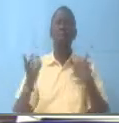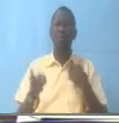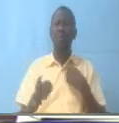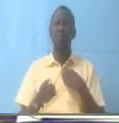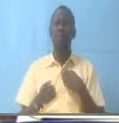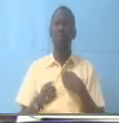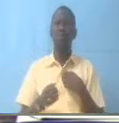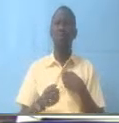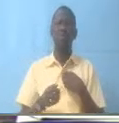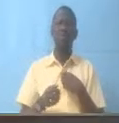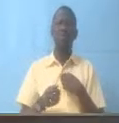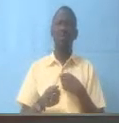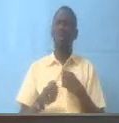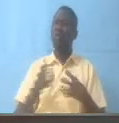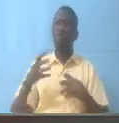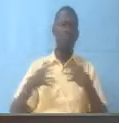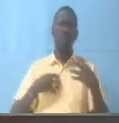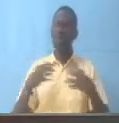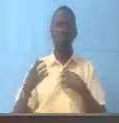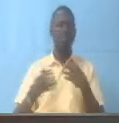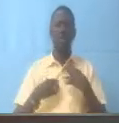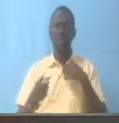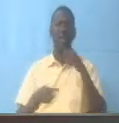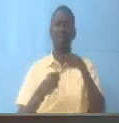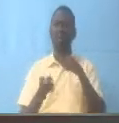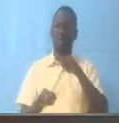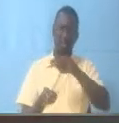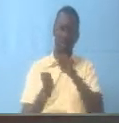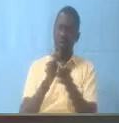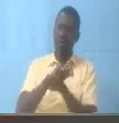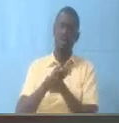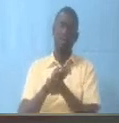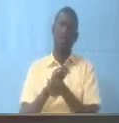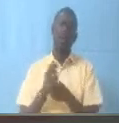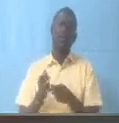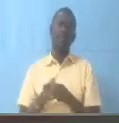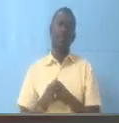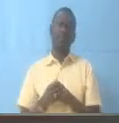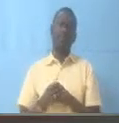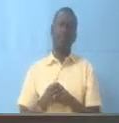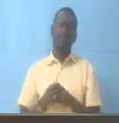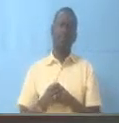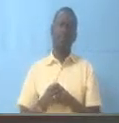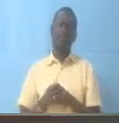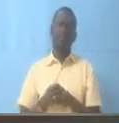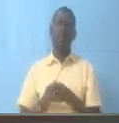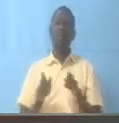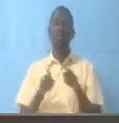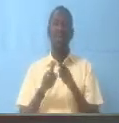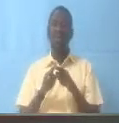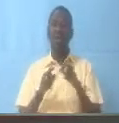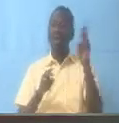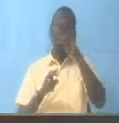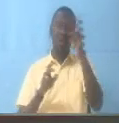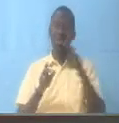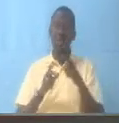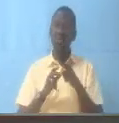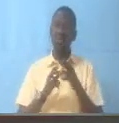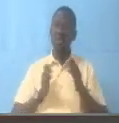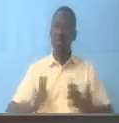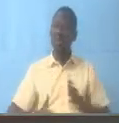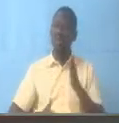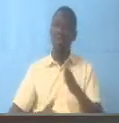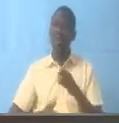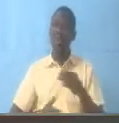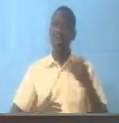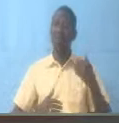well. loi bi biñ ko feeñale soppali yi ci wàlli loi boobu biñ ko feeñale ci néegi député yi amoon na ngaañe gu bari goo xam ne